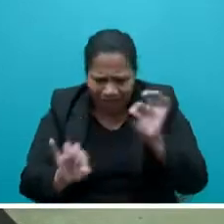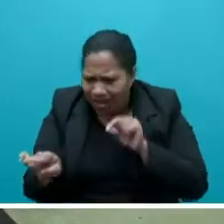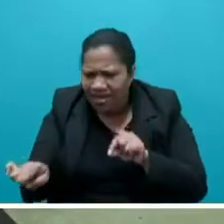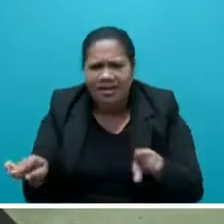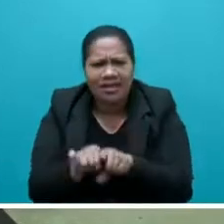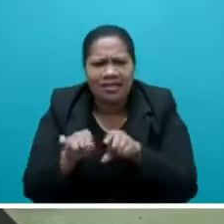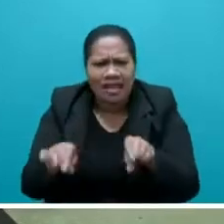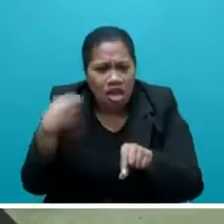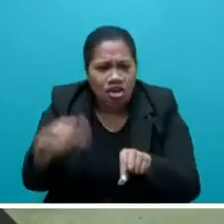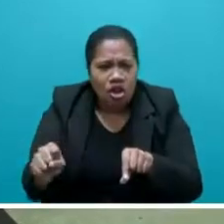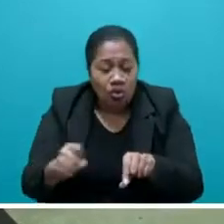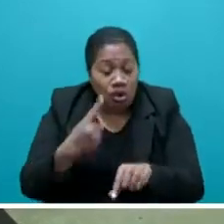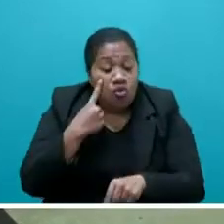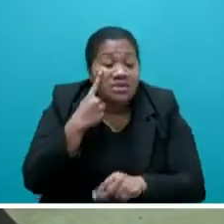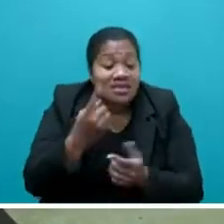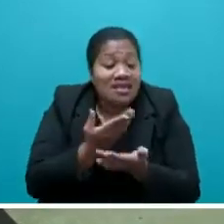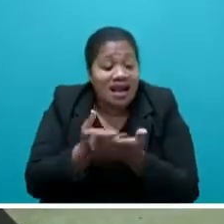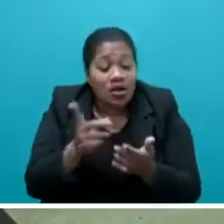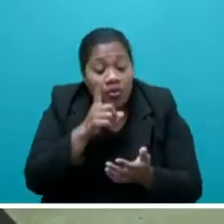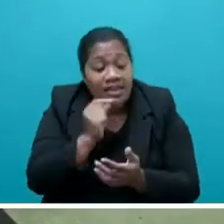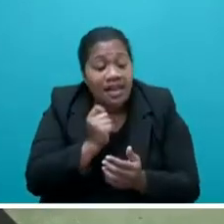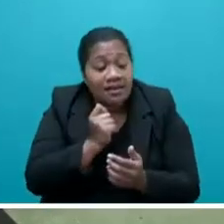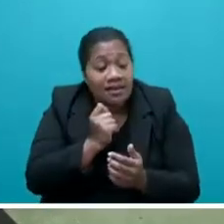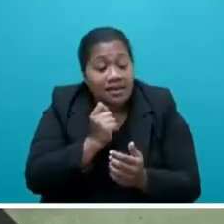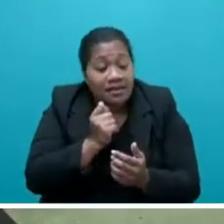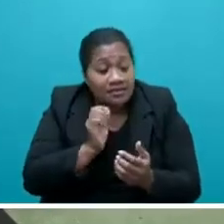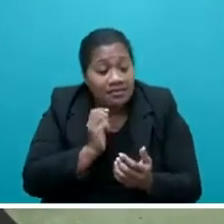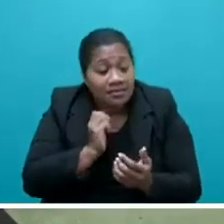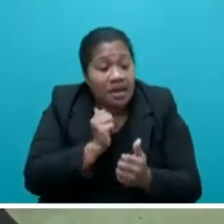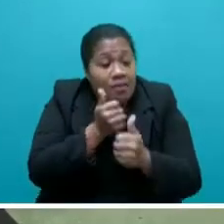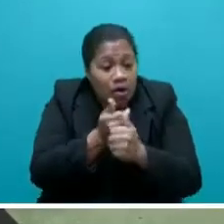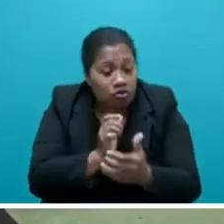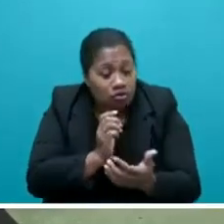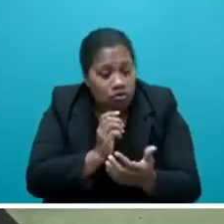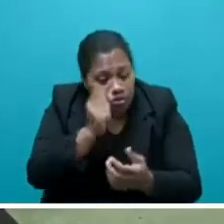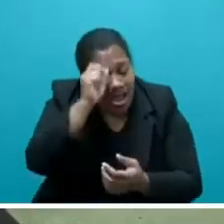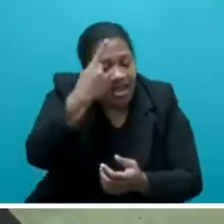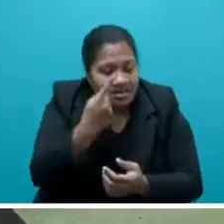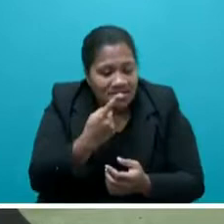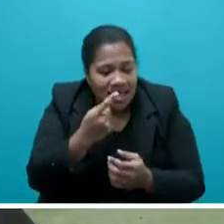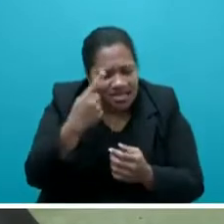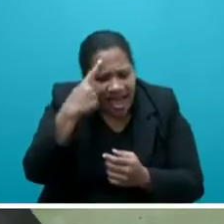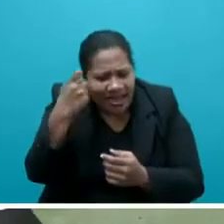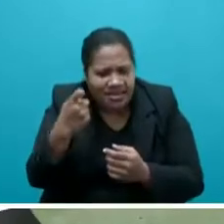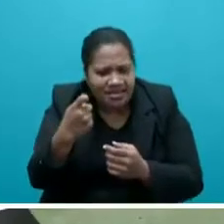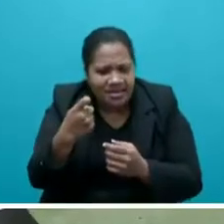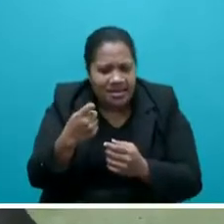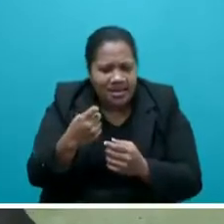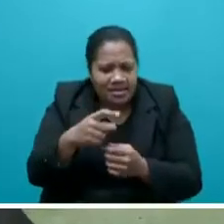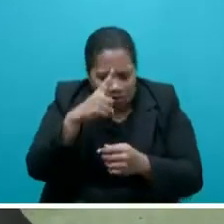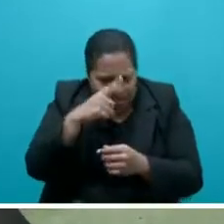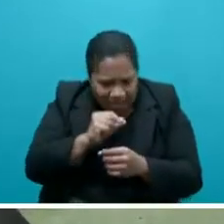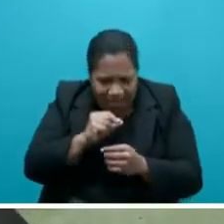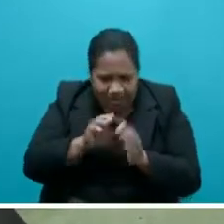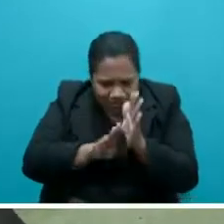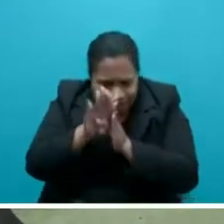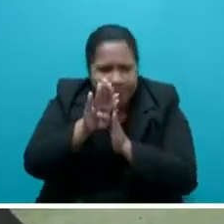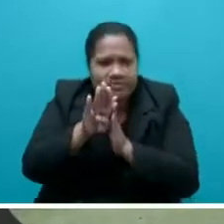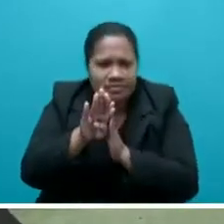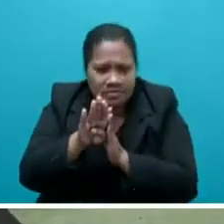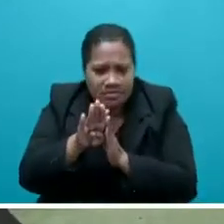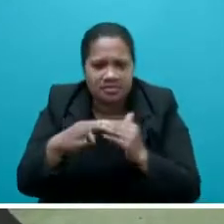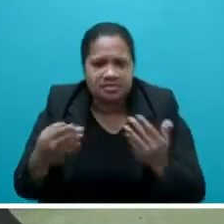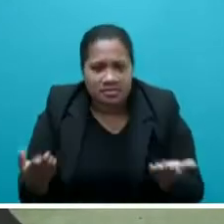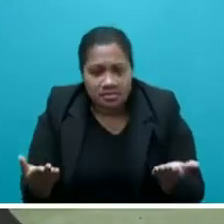approach to understanding economics, understanding philosophy, Mr. Speaker, sir. Mr. Speaker, sir, the other point that I wanted to also say, you